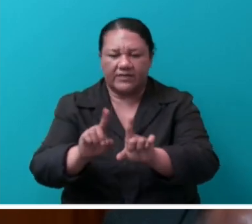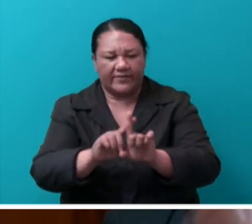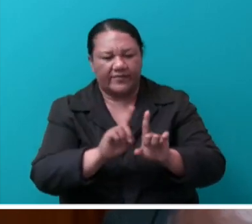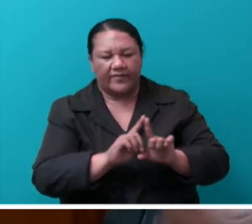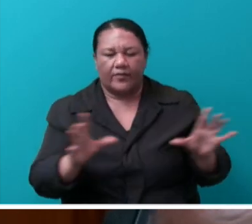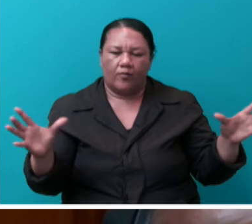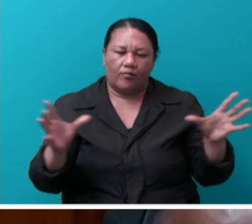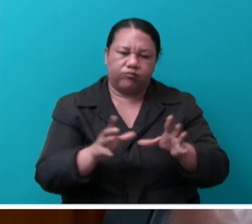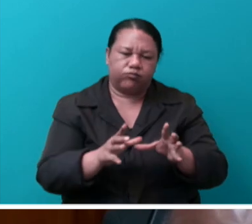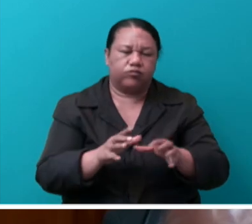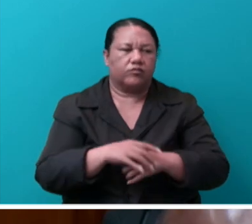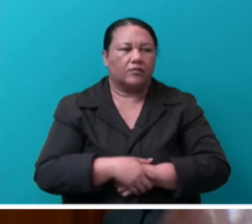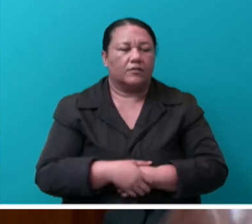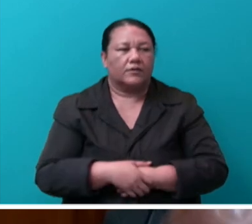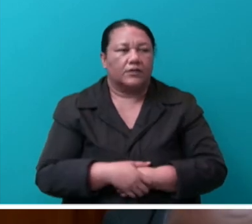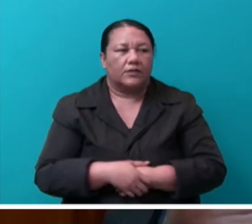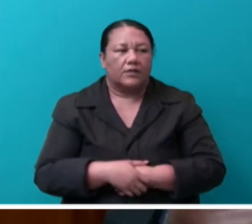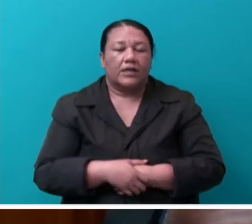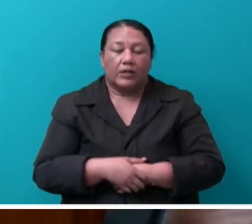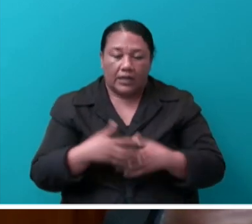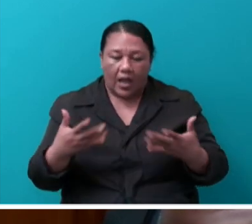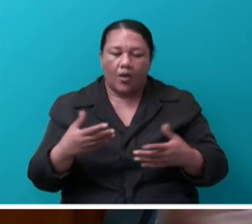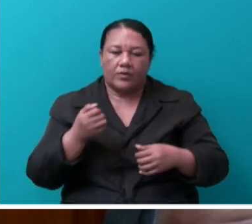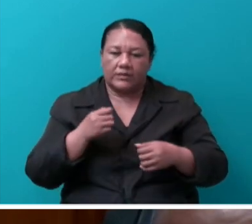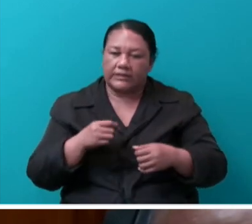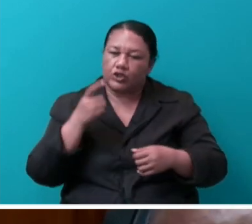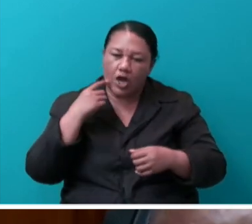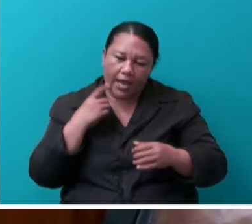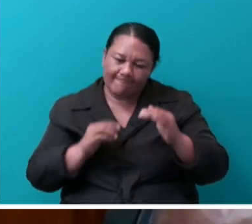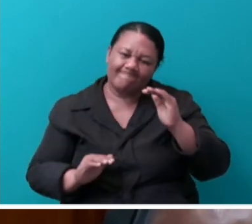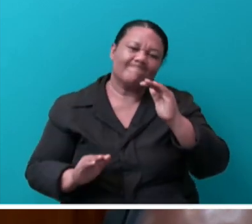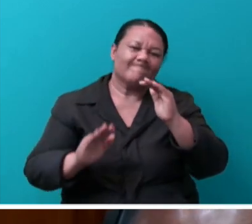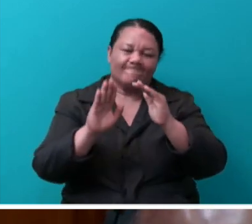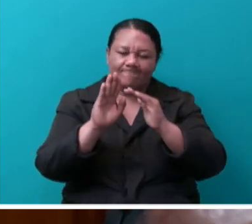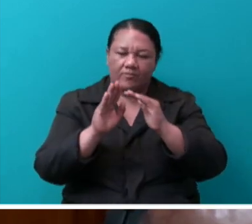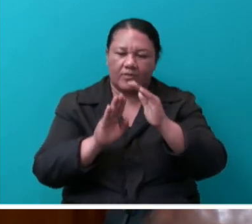on to strive for a more just and equitable Fiji.